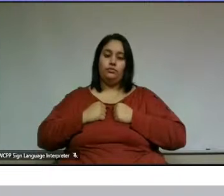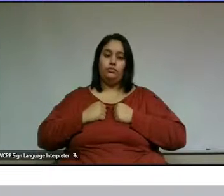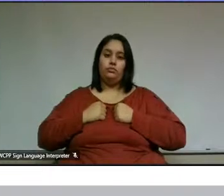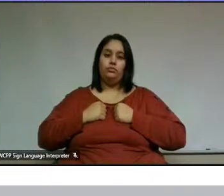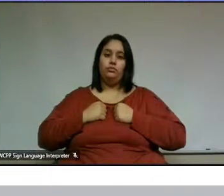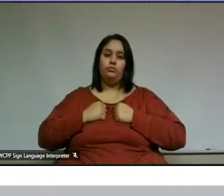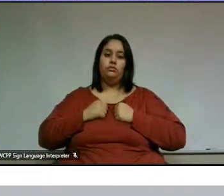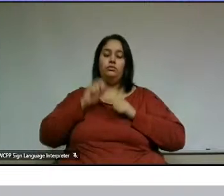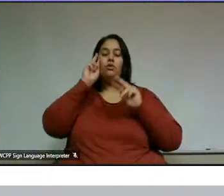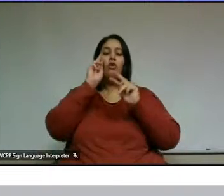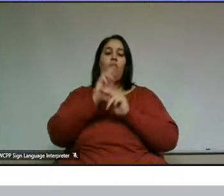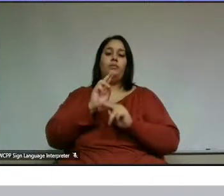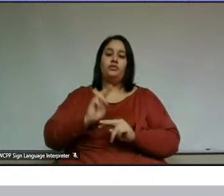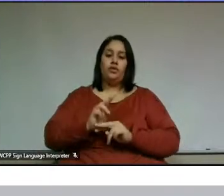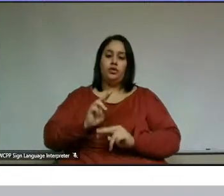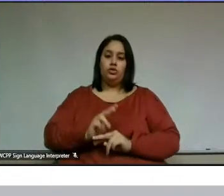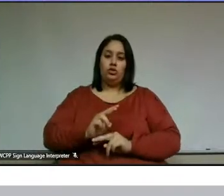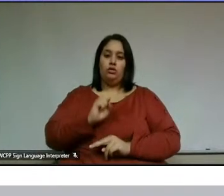observation